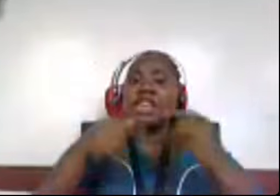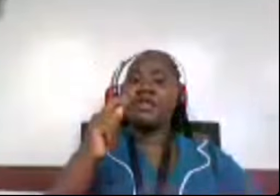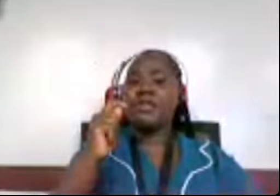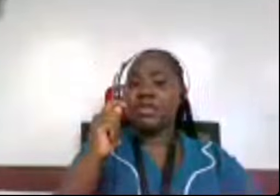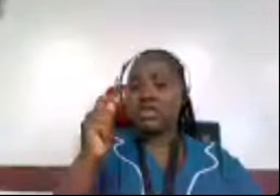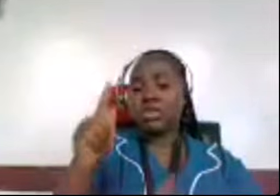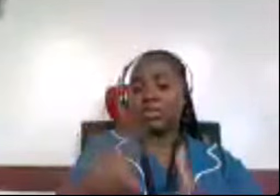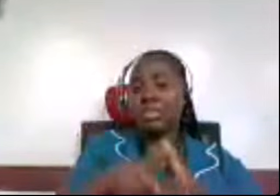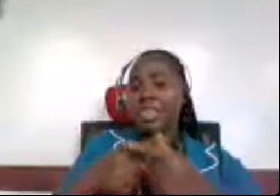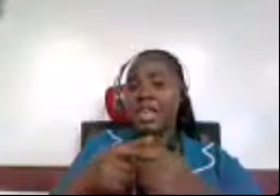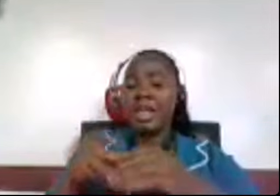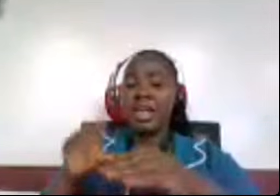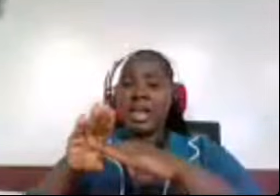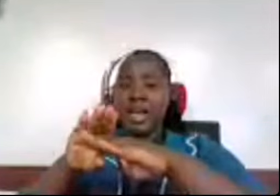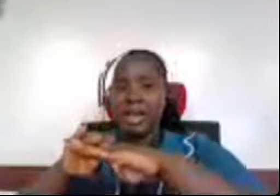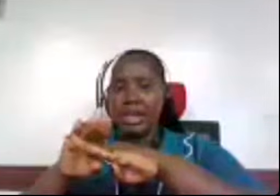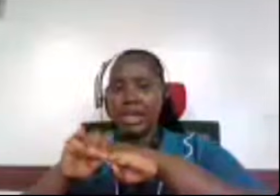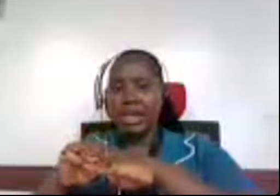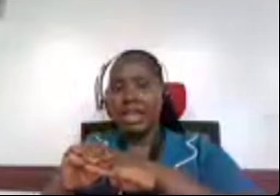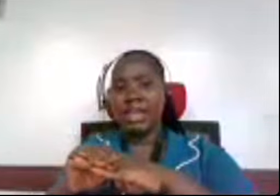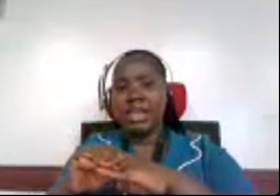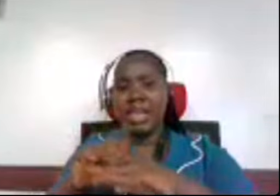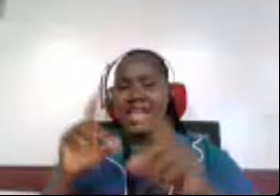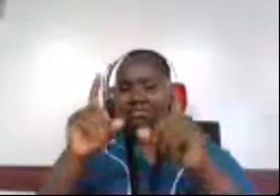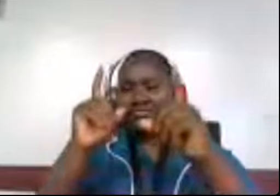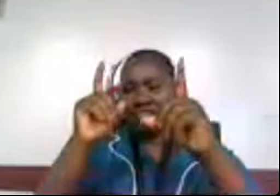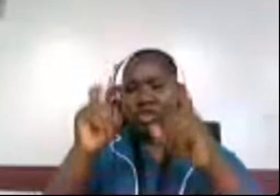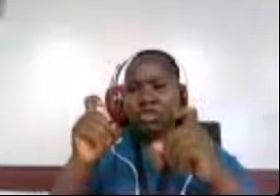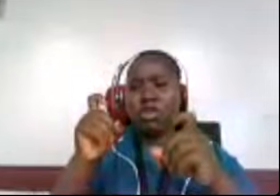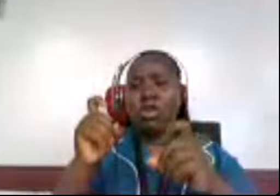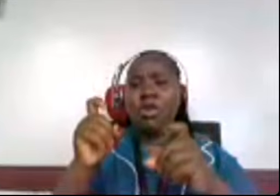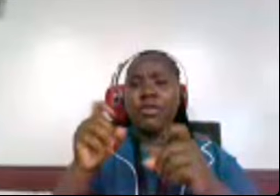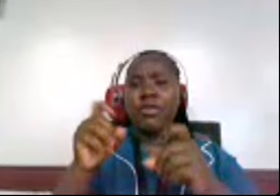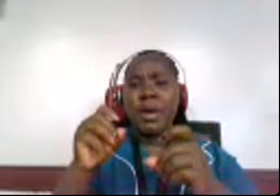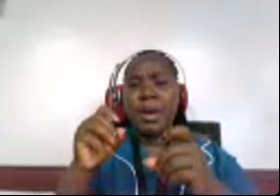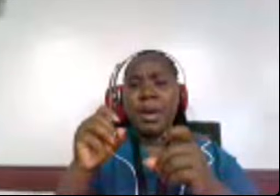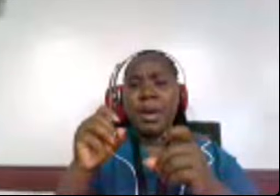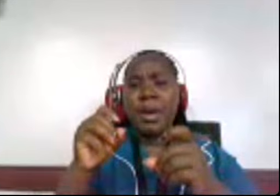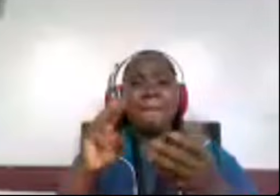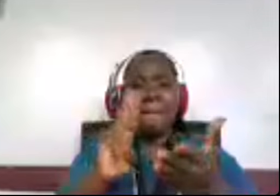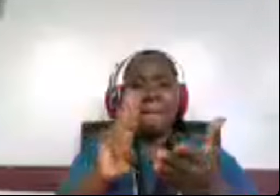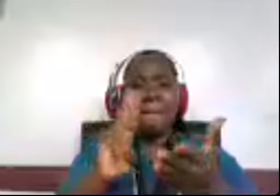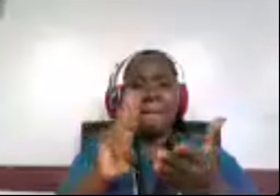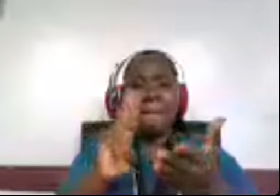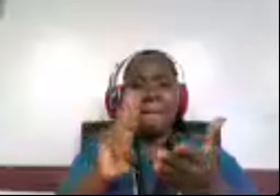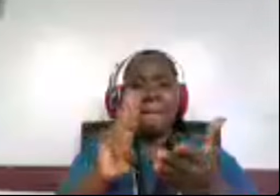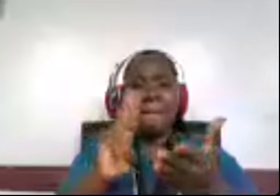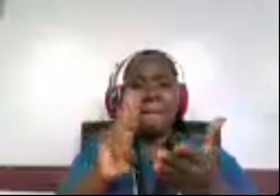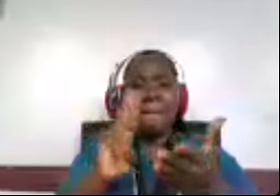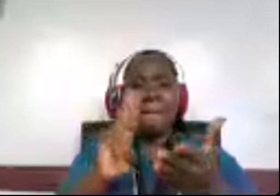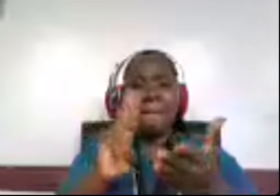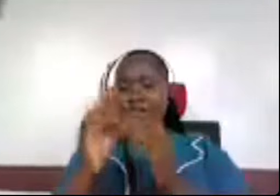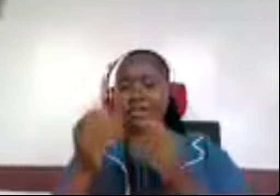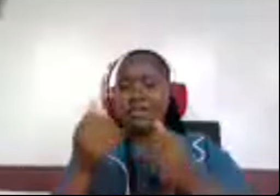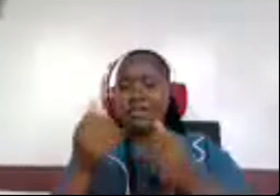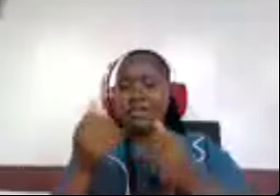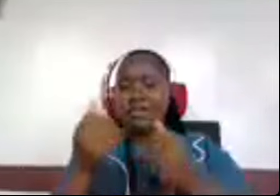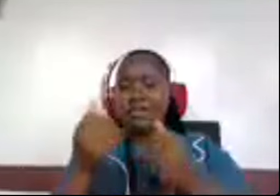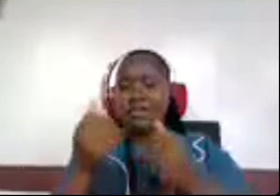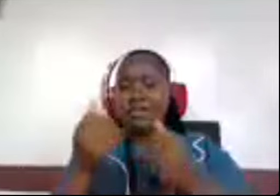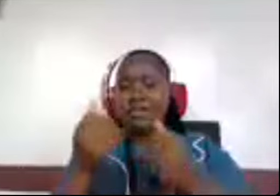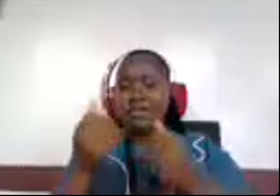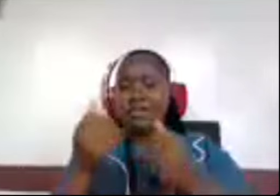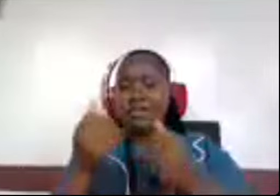attach a screenshot of your M-Pesa message. You don't need them. In case you don't have a receipt, you attach evidence